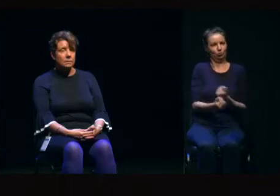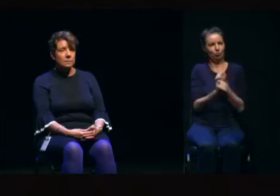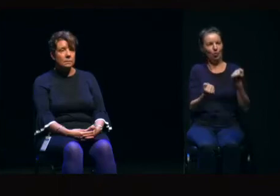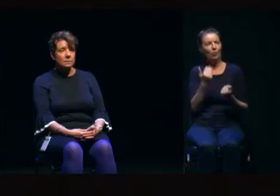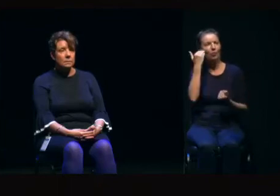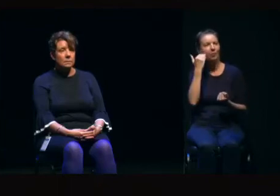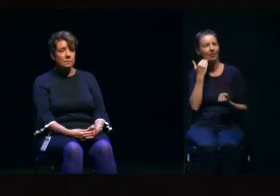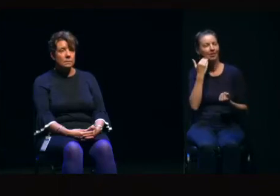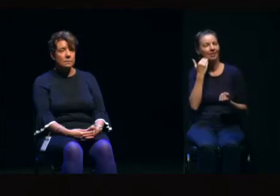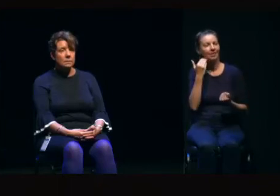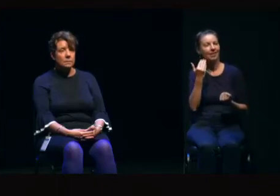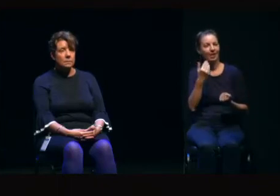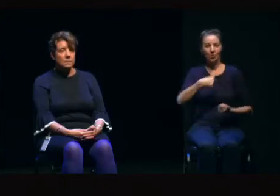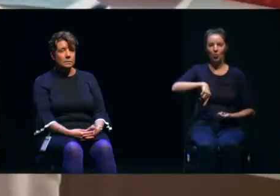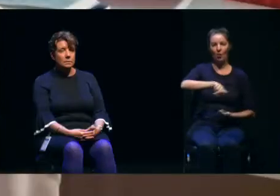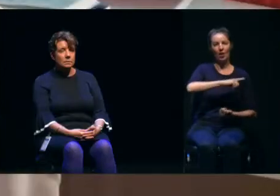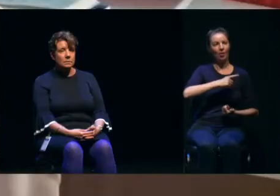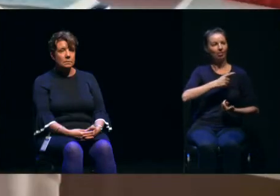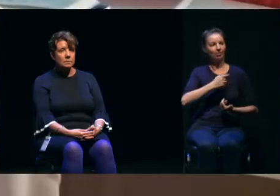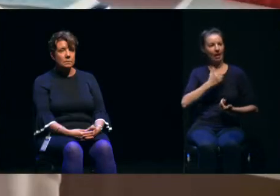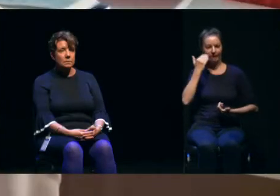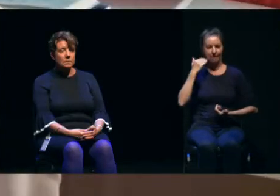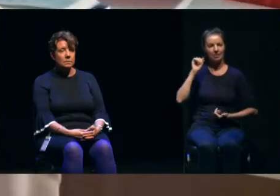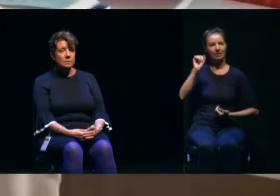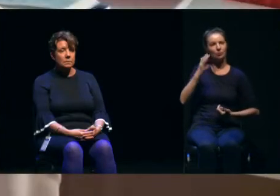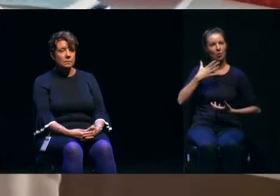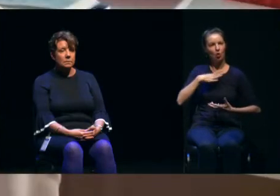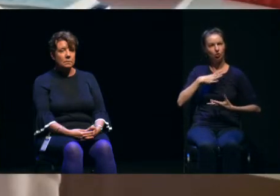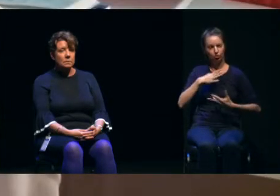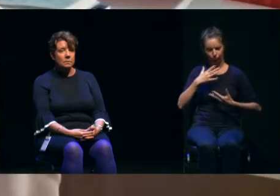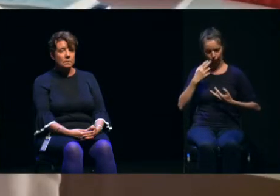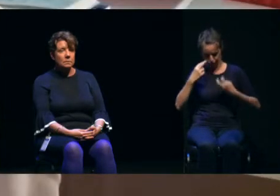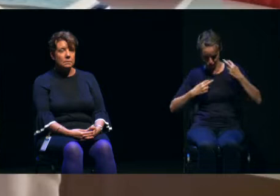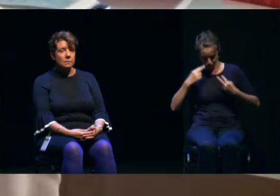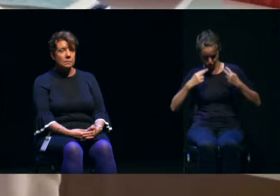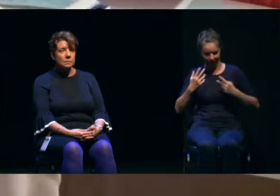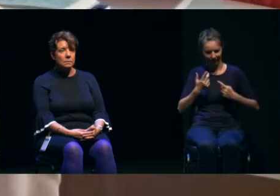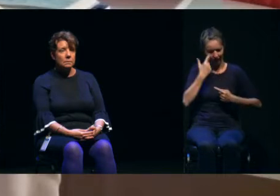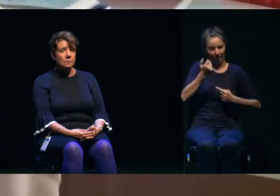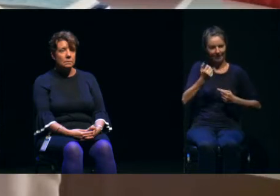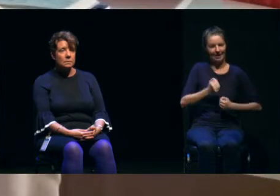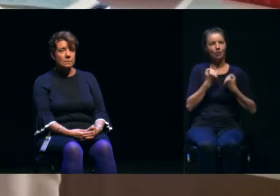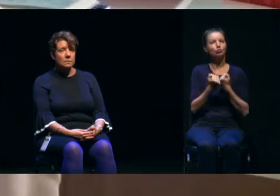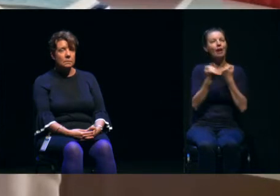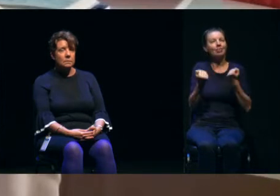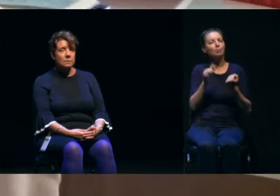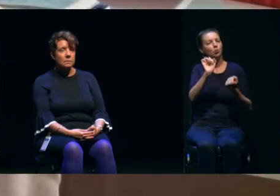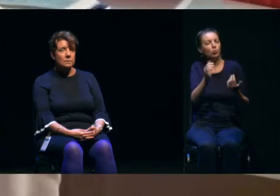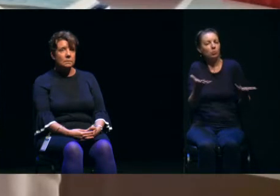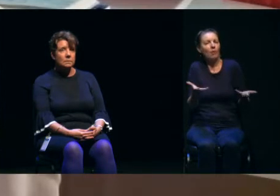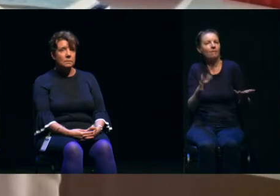that's what we feminists all want to tap into, is our own strength. Where does yours live?